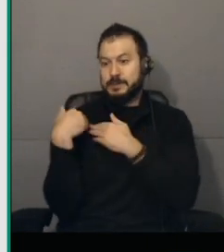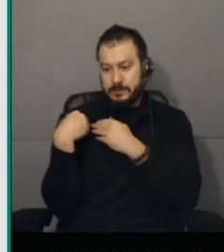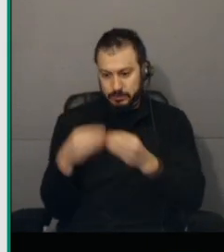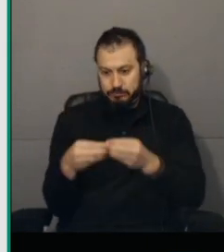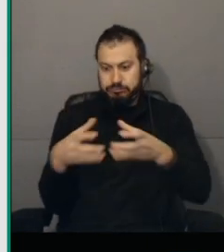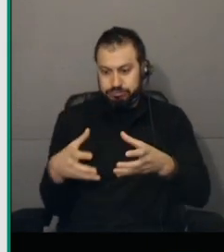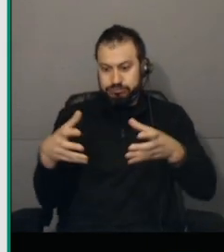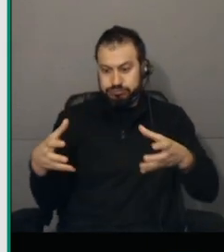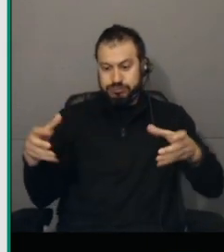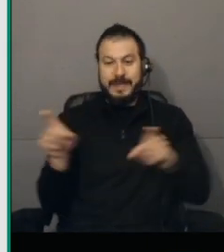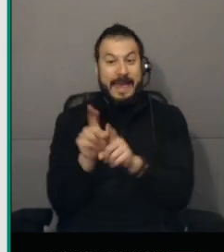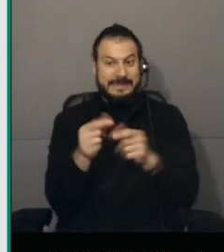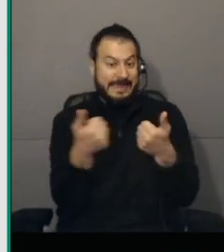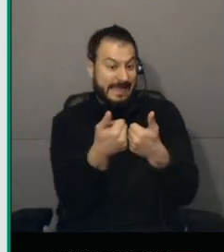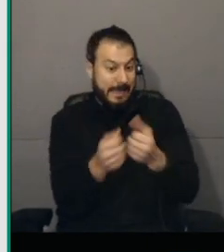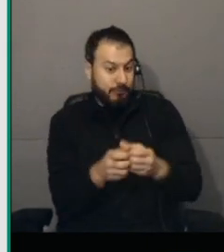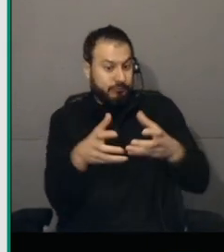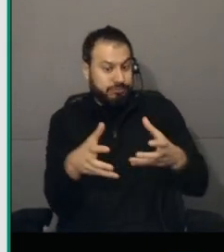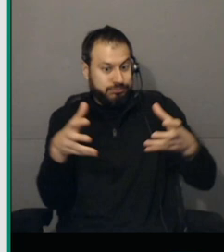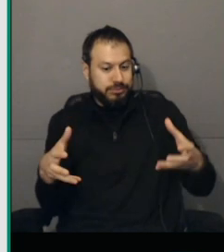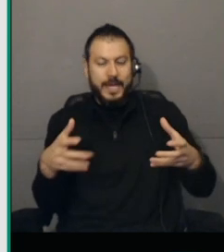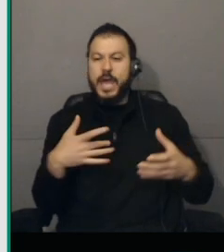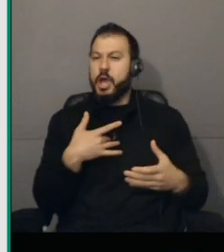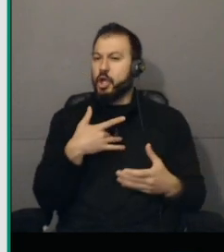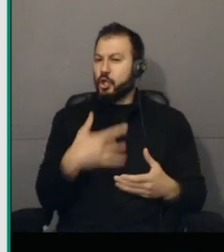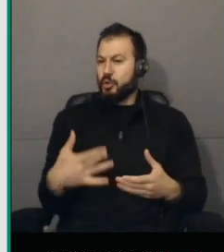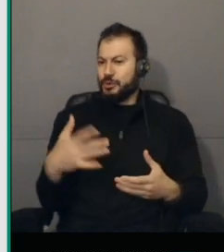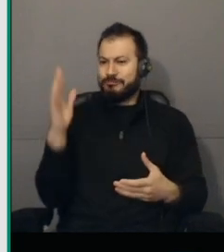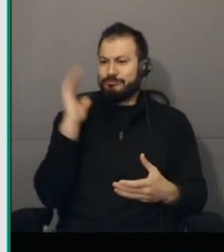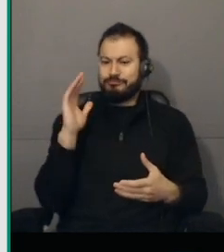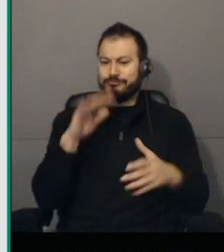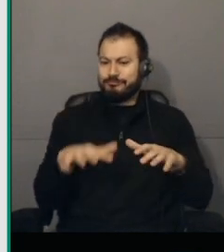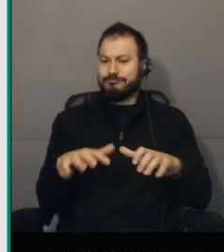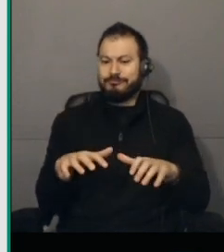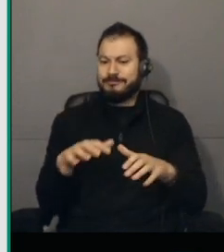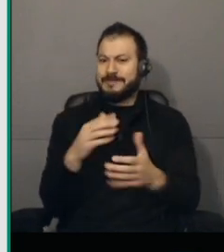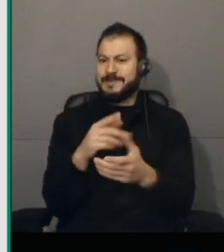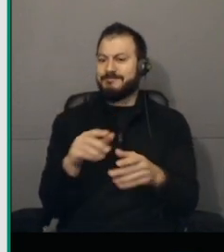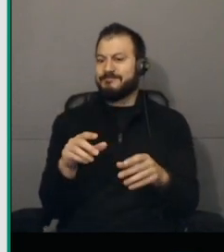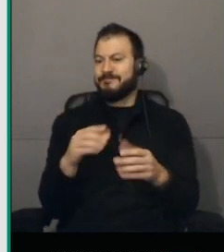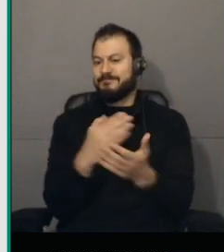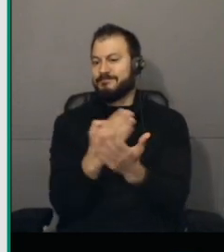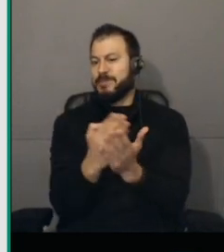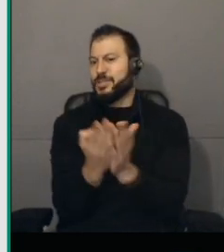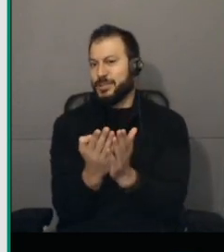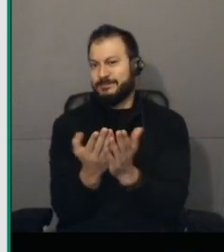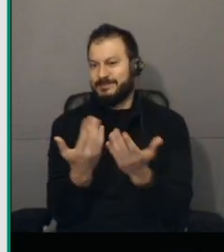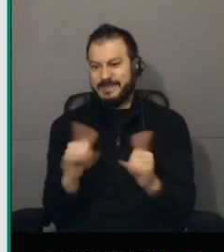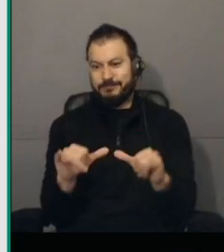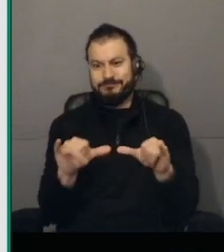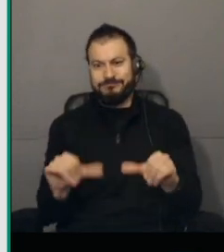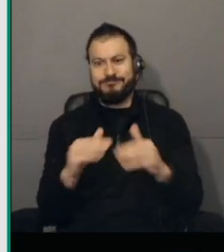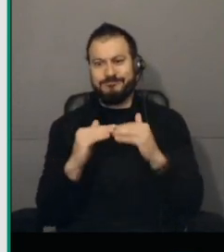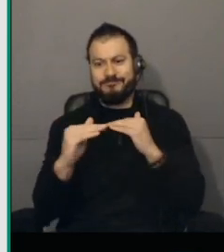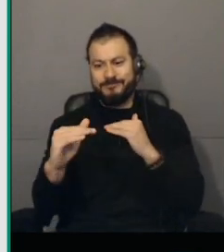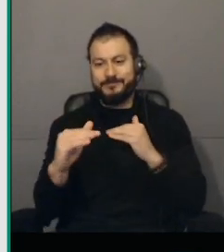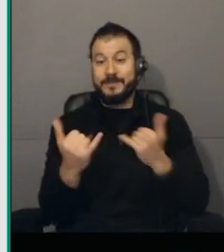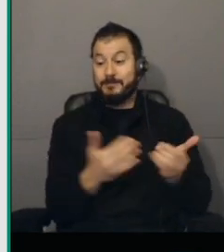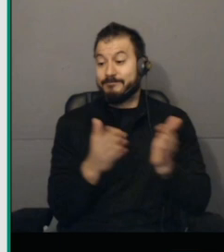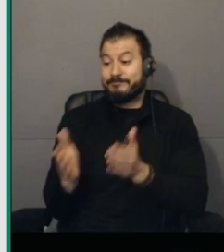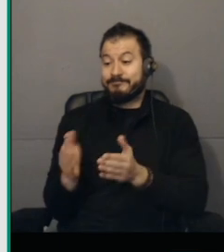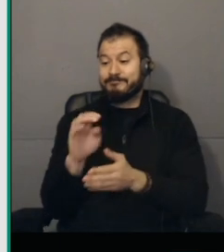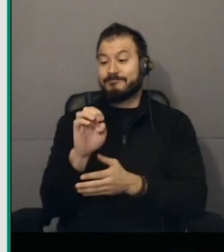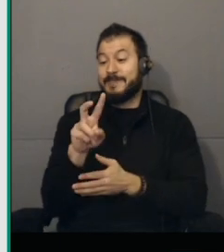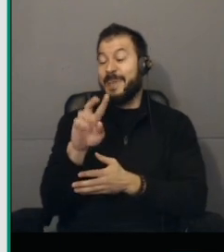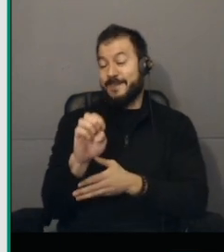test responsibility grows as the game grows, despite a usually static, non-moving test budget. Now I'll hand the reins over to Evie, who will